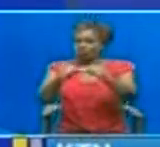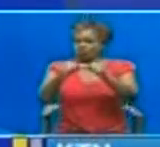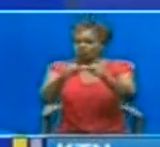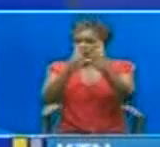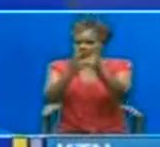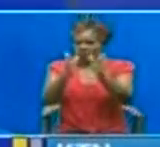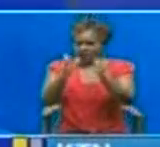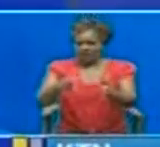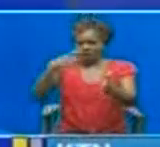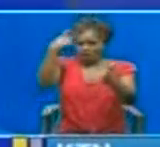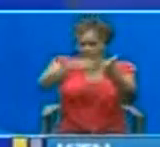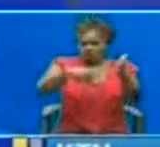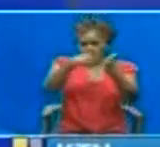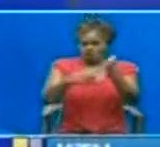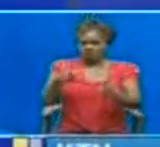says,